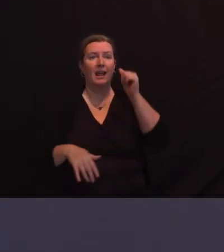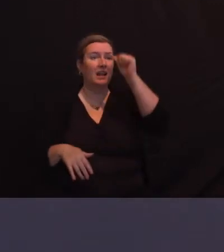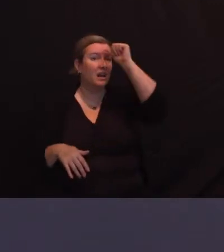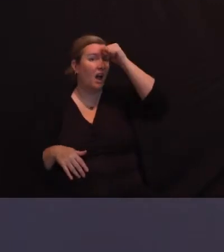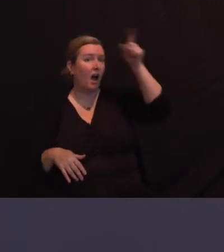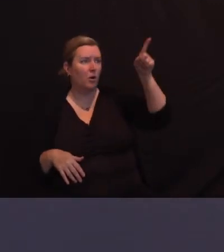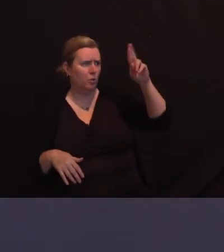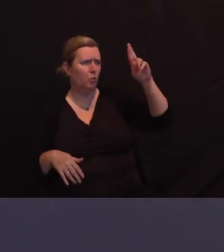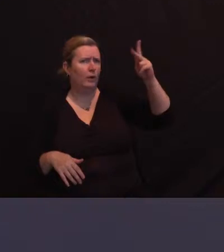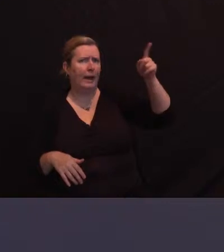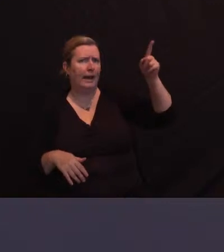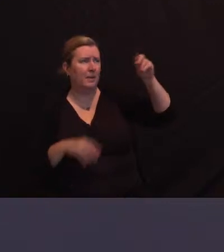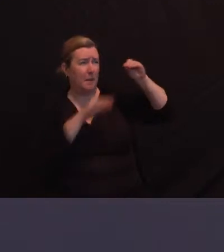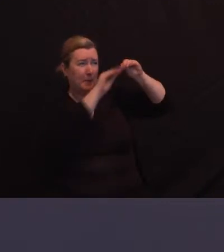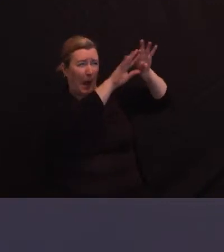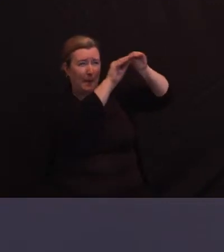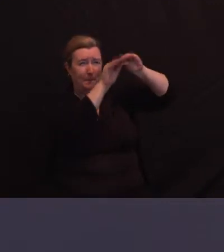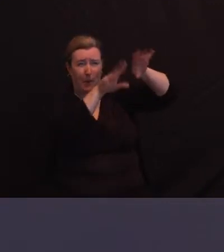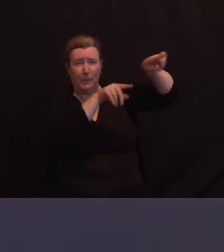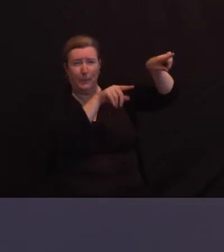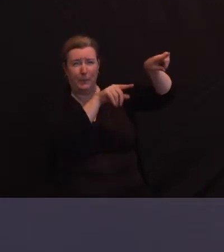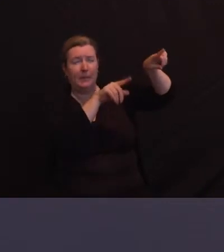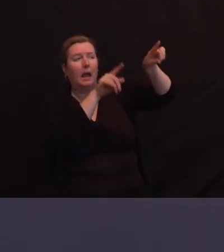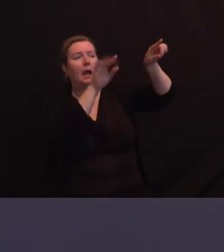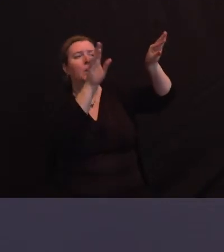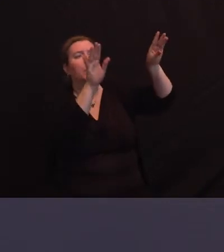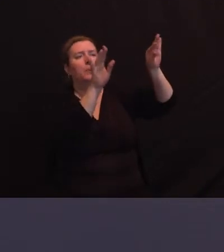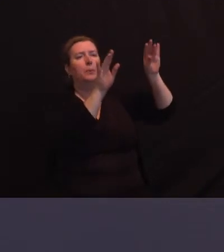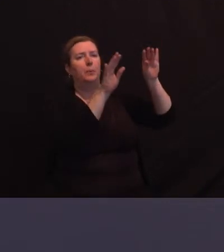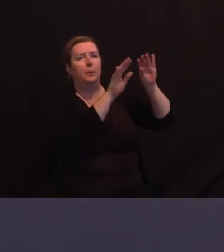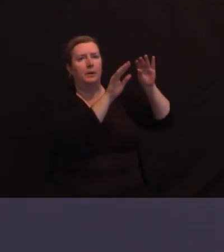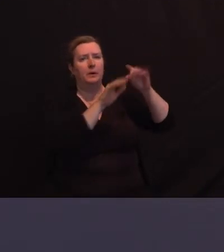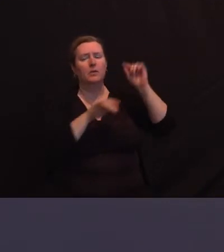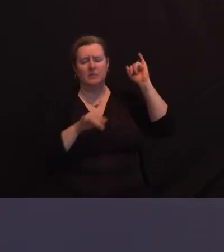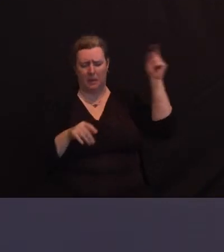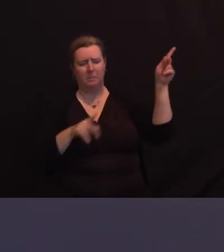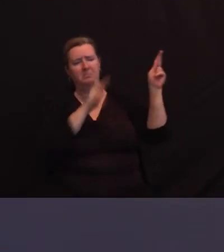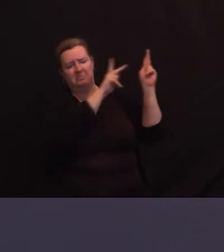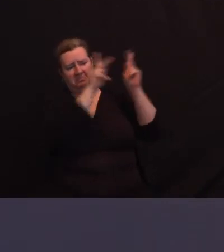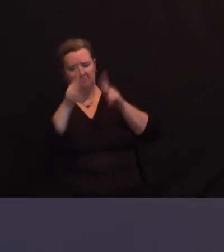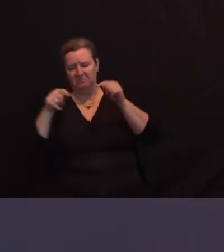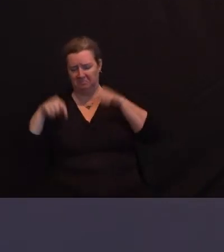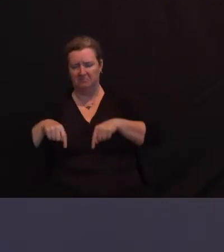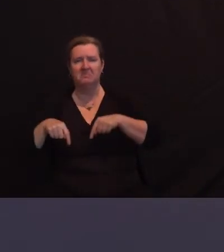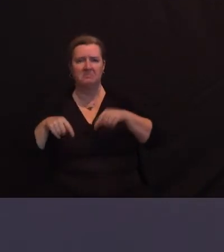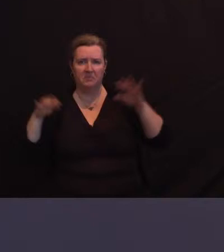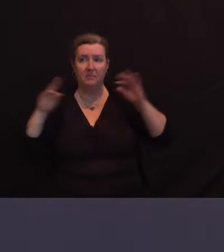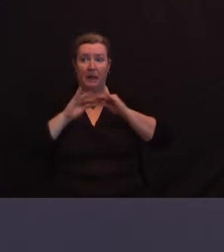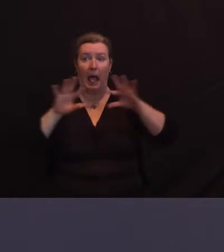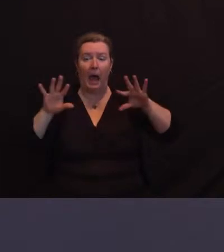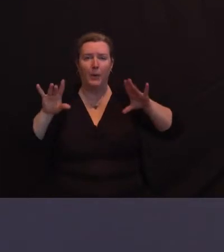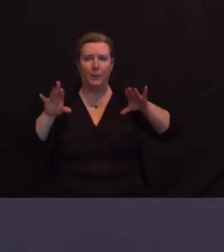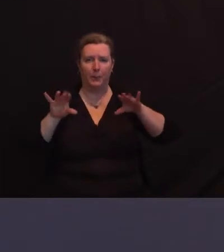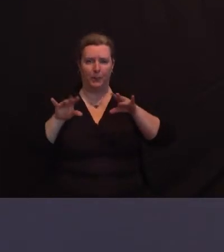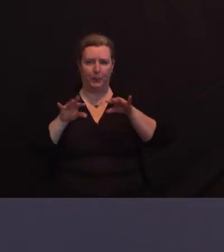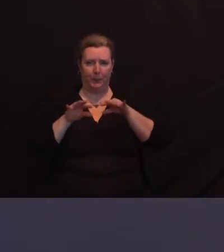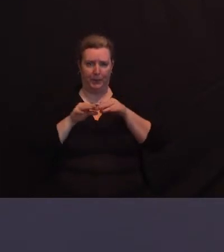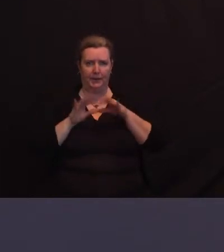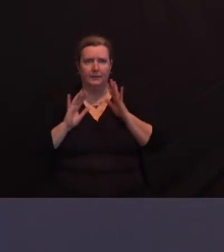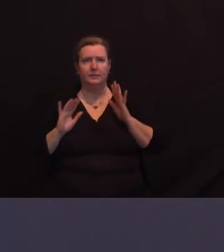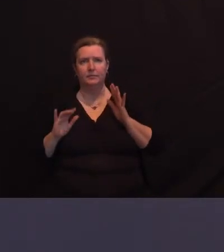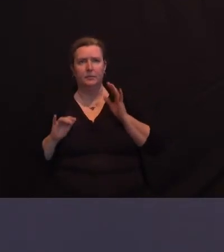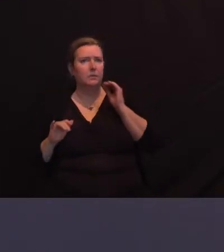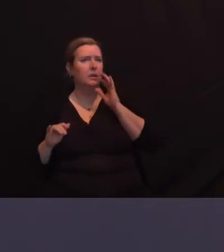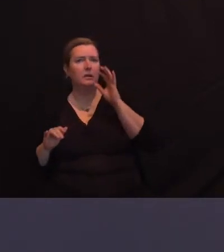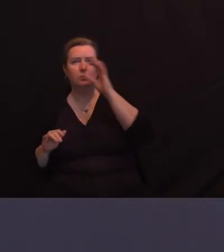UK. Please God, we see it in New Jersey, but the modeling that you and I were kicking back and forth on Saturday does not assume that. So that would be